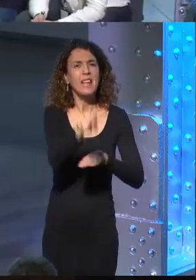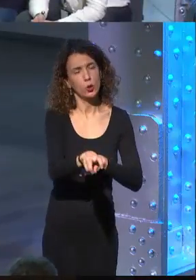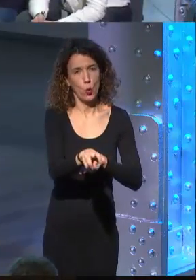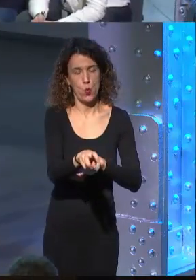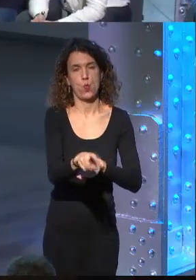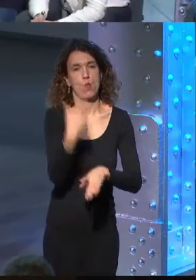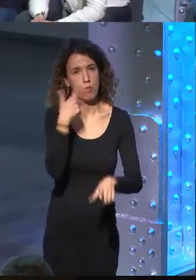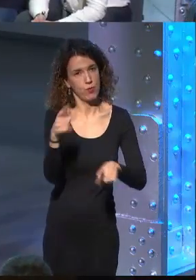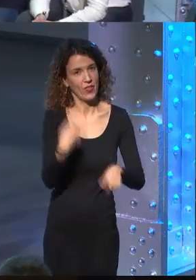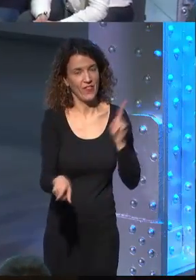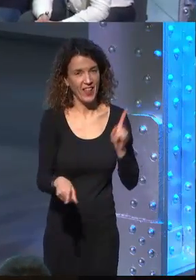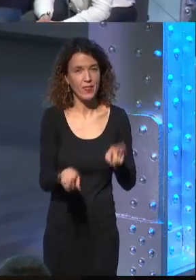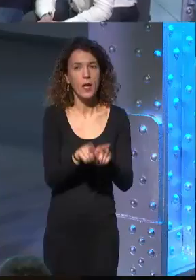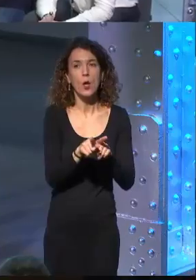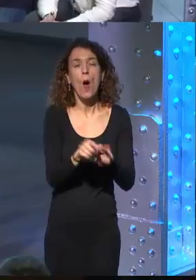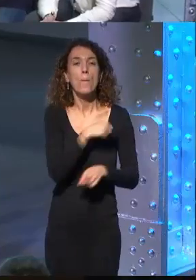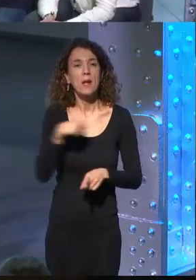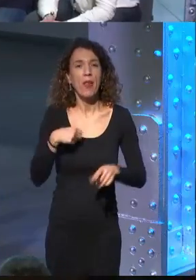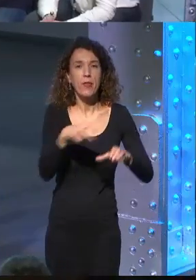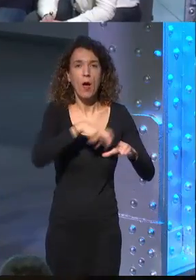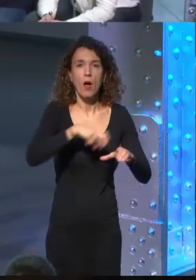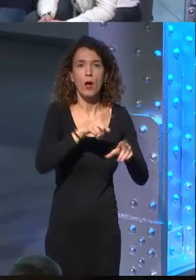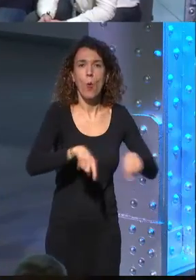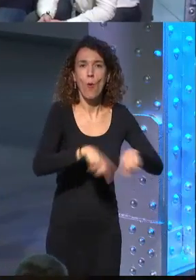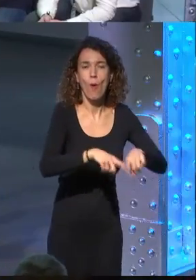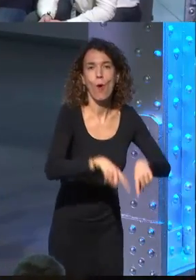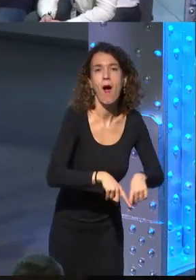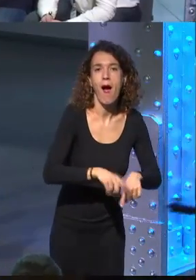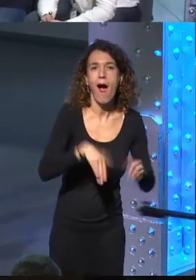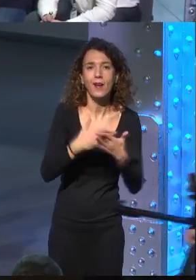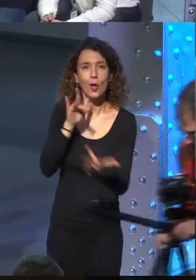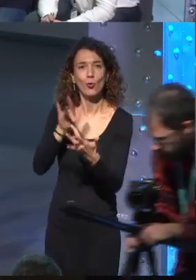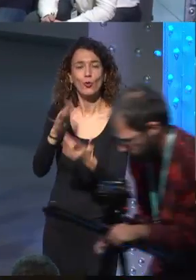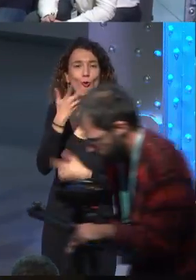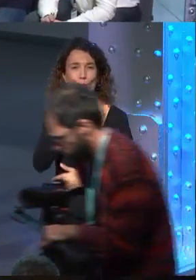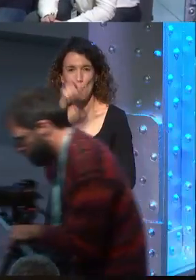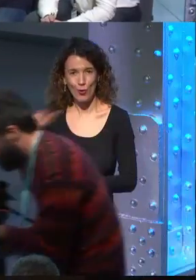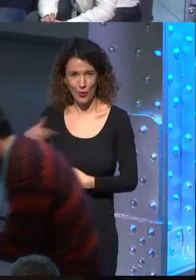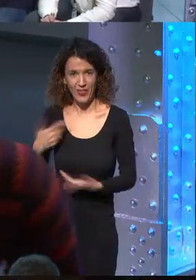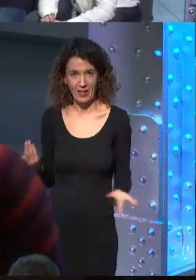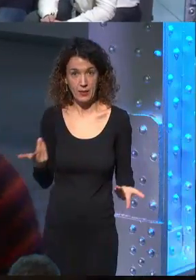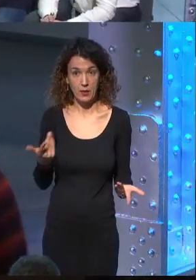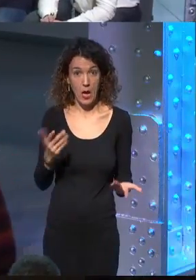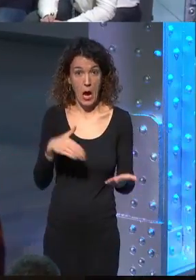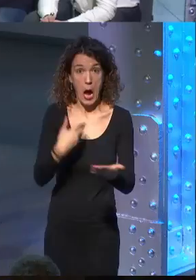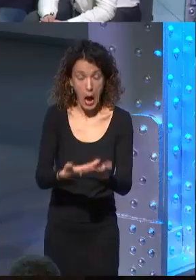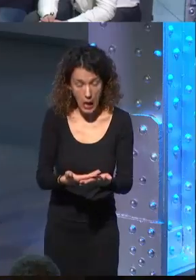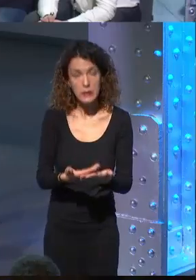It gives a new jump, so to speak, because that's to open the privacy circle to